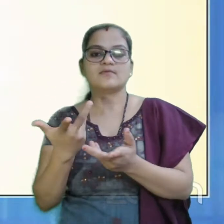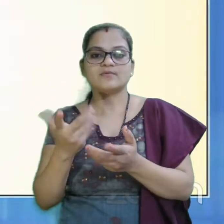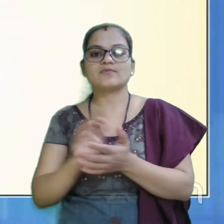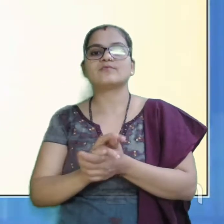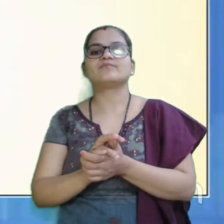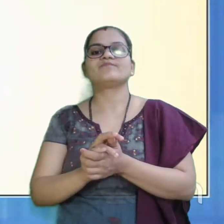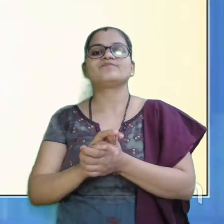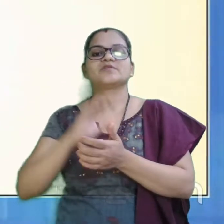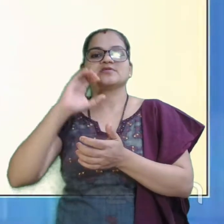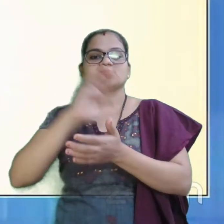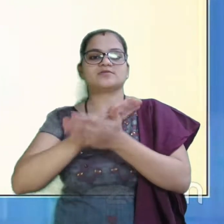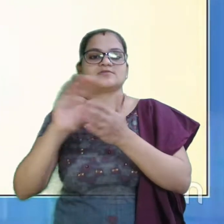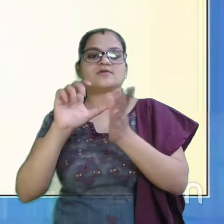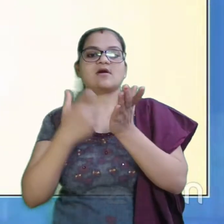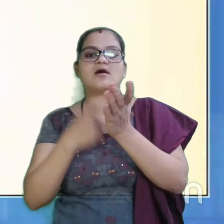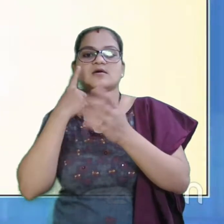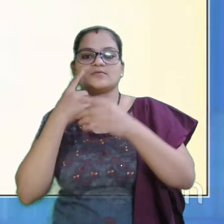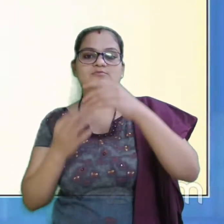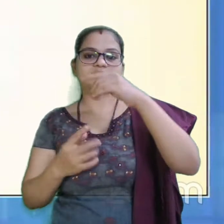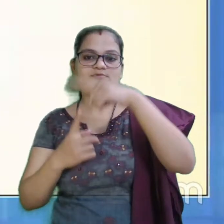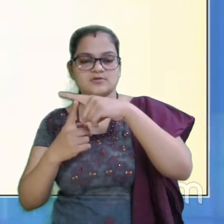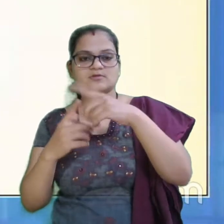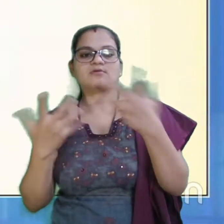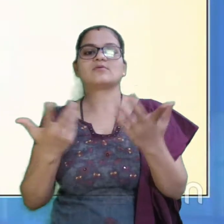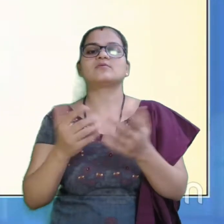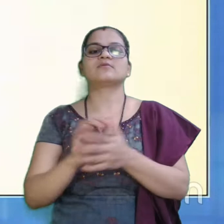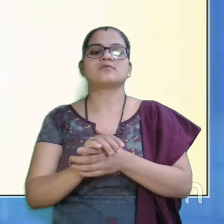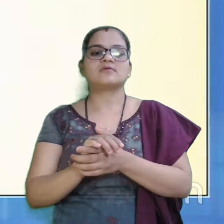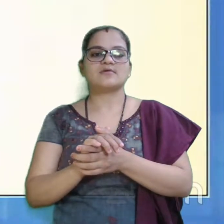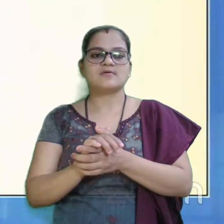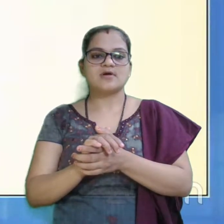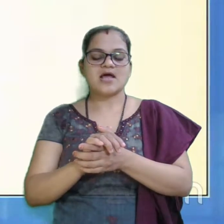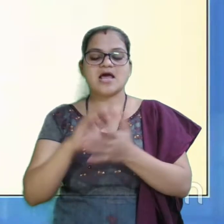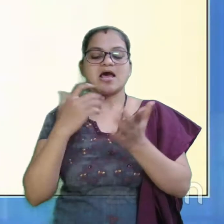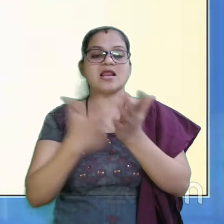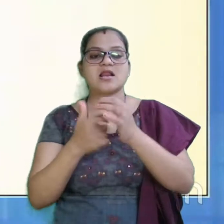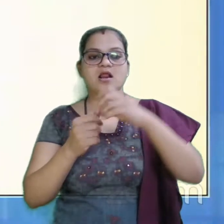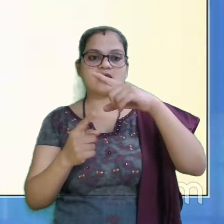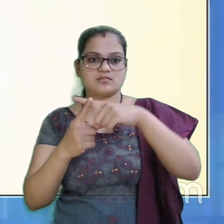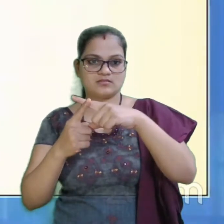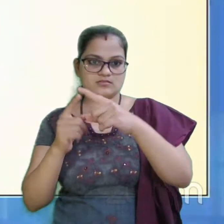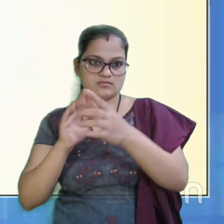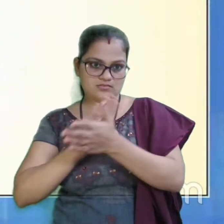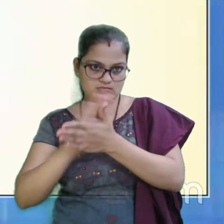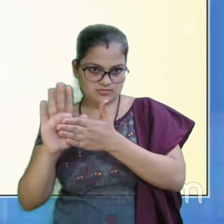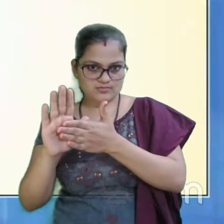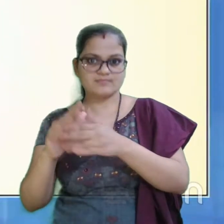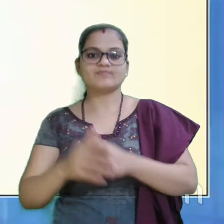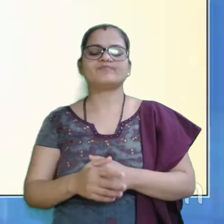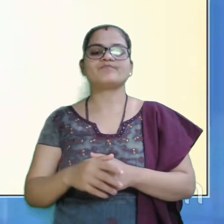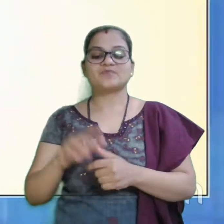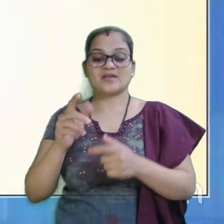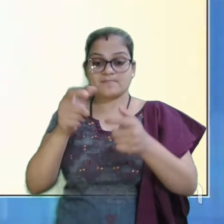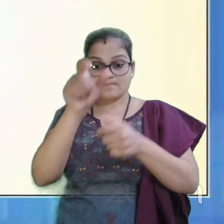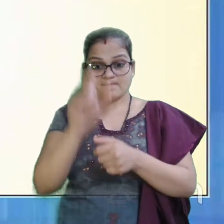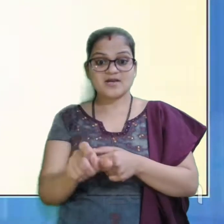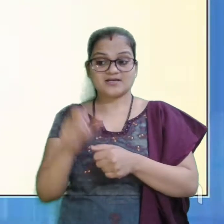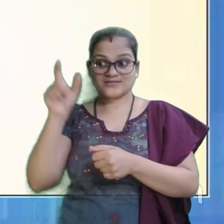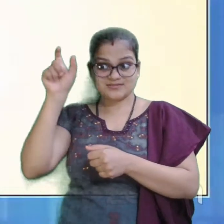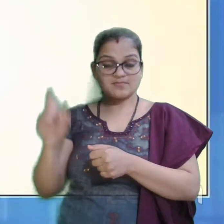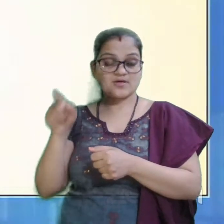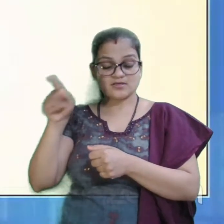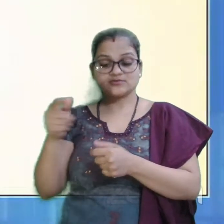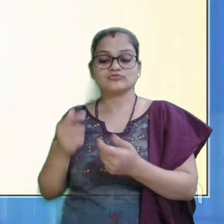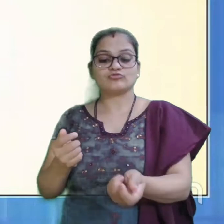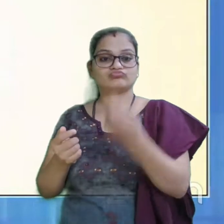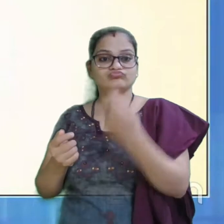is being driven by a charioteer. So the soul definitely again is the charioteer and it is driving